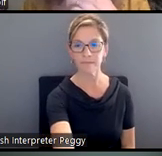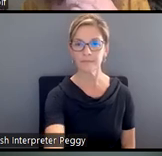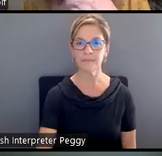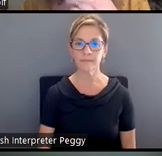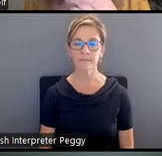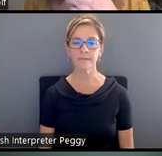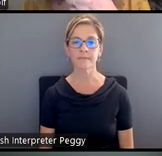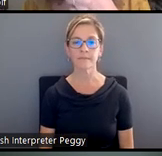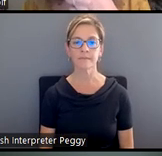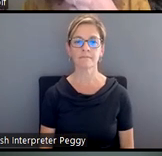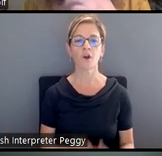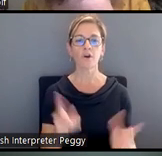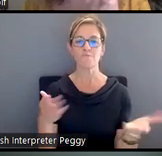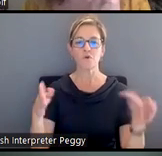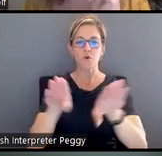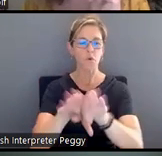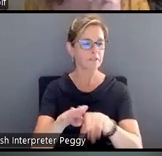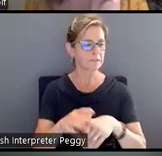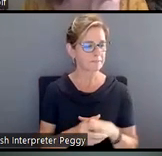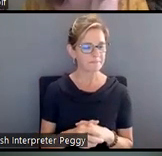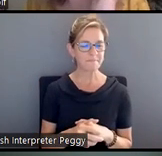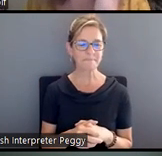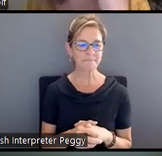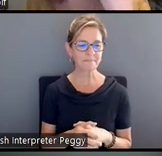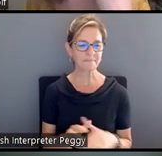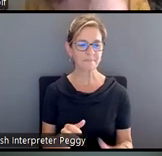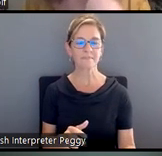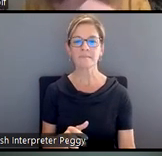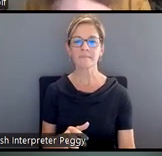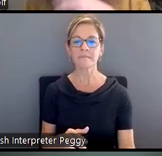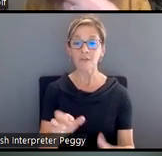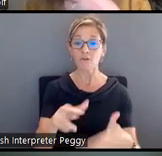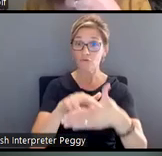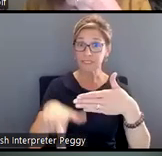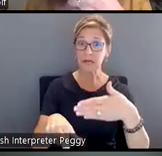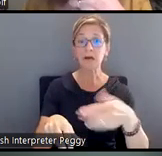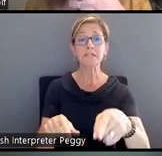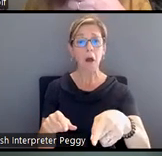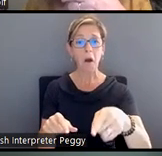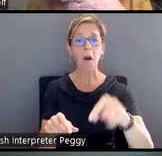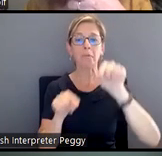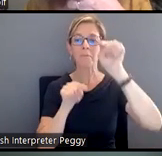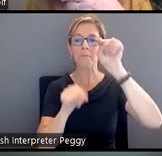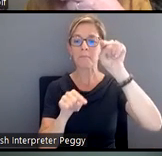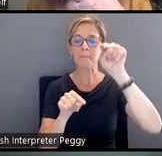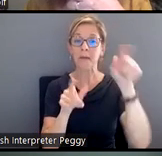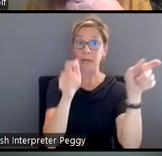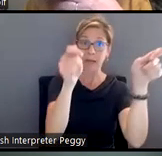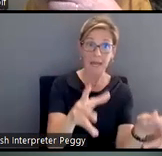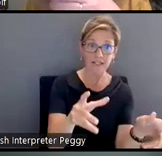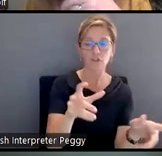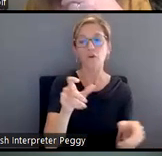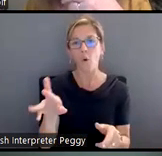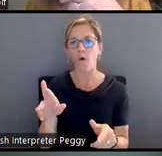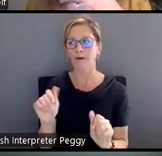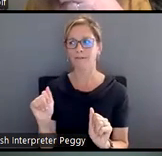Okay, let's end the poll. Numbers aren't changing a whole lot. All right, look at your results. Pretty evenly split between manager and everyone at